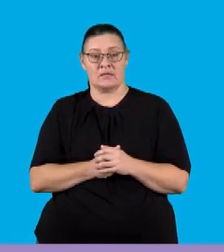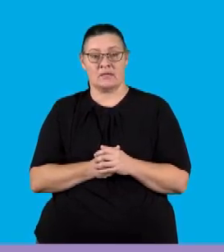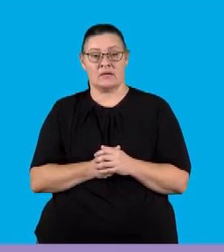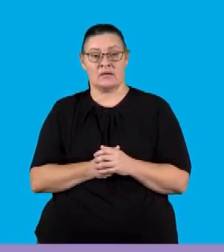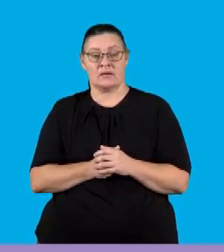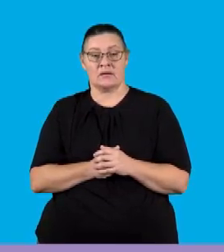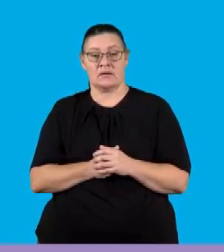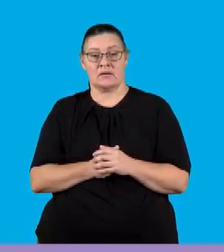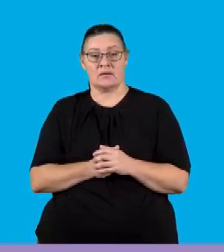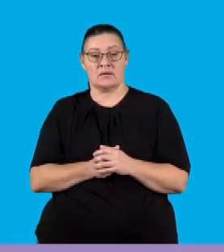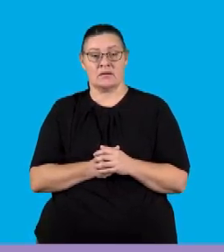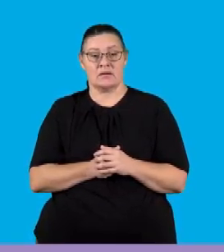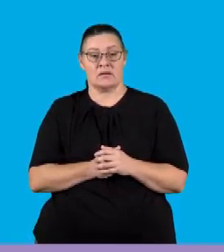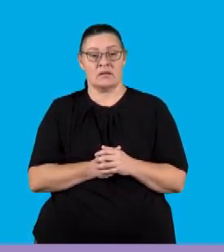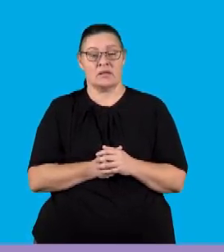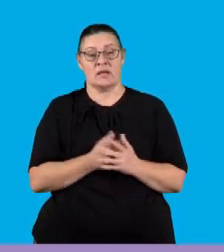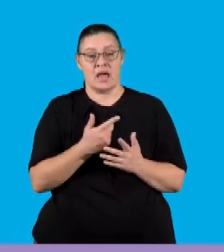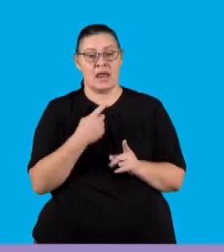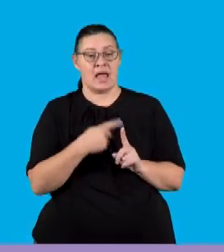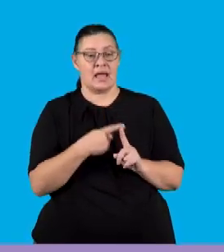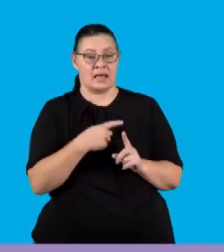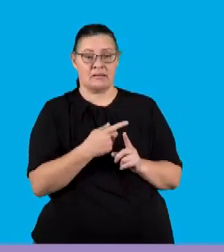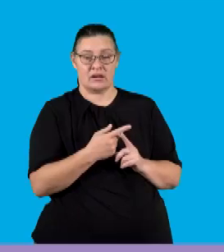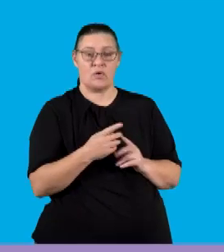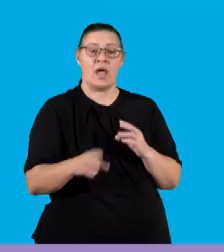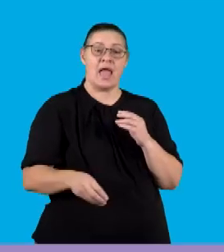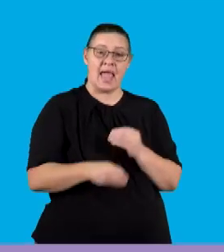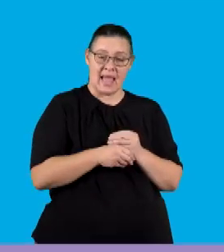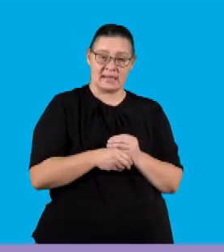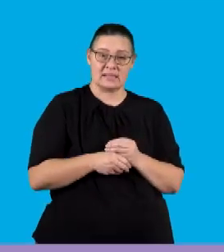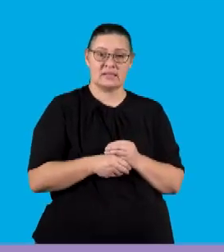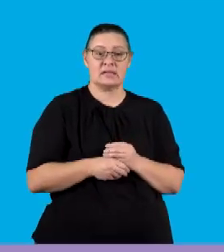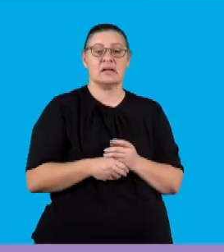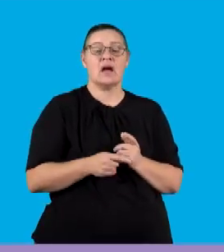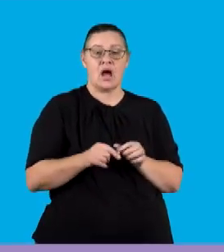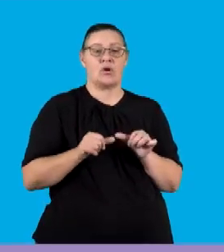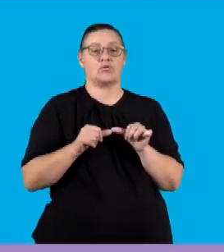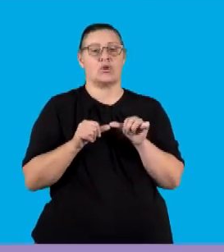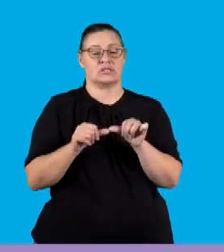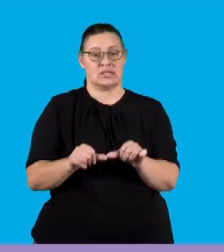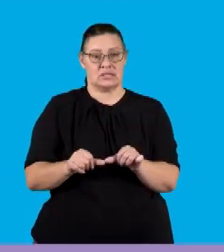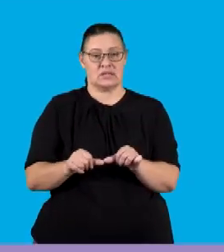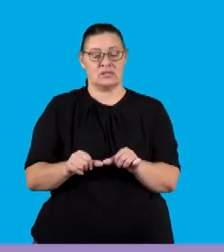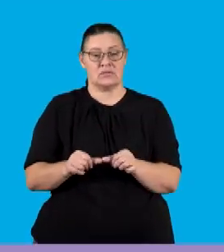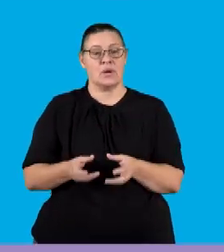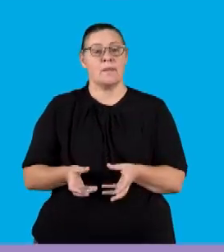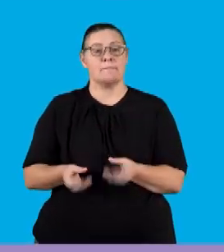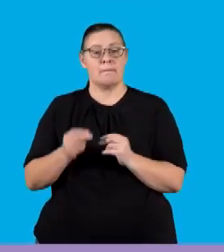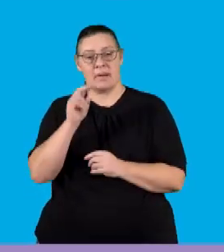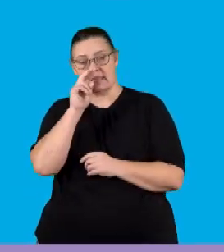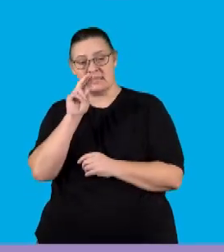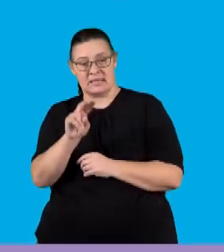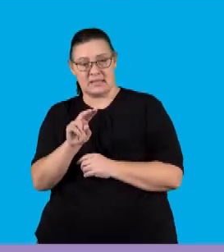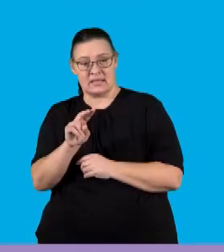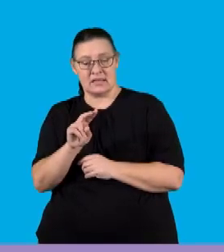using actually our X. And again, we are still going to add or subtract a constant just so that we can